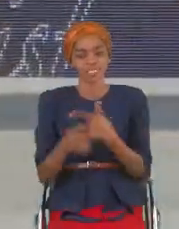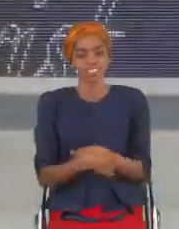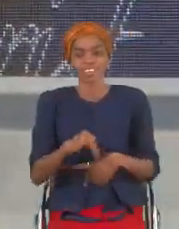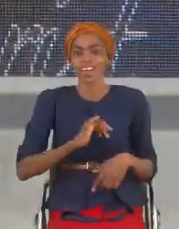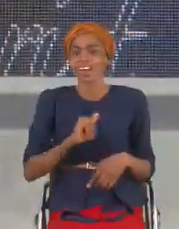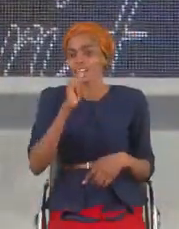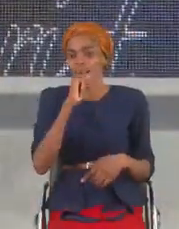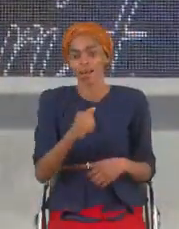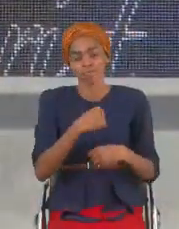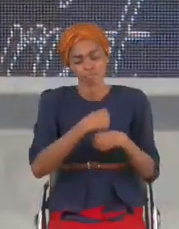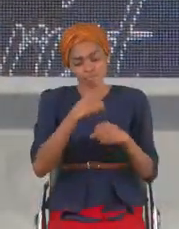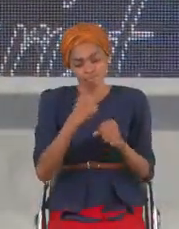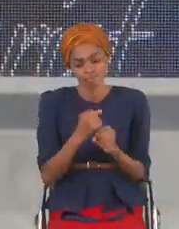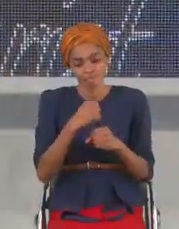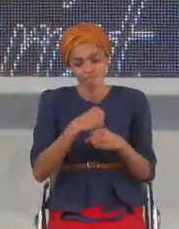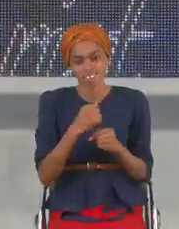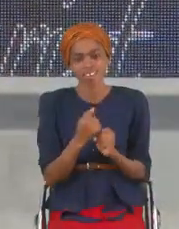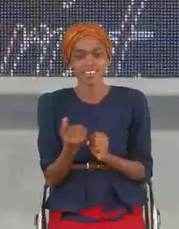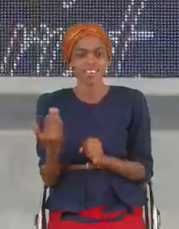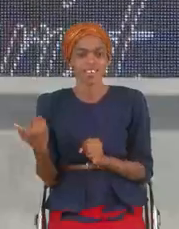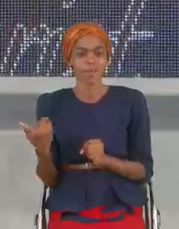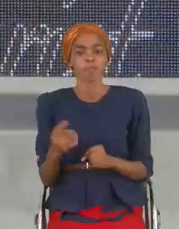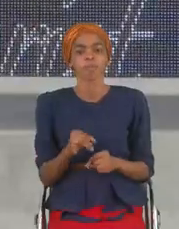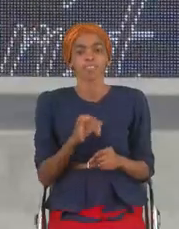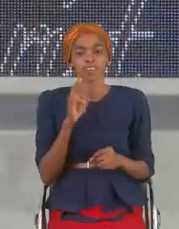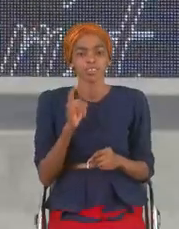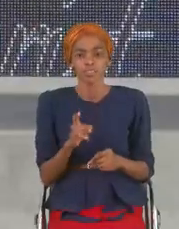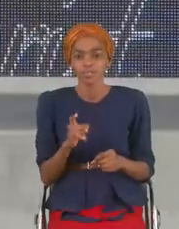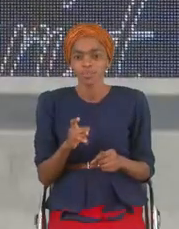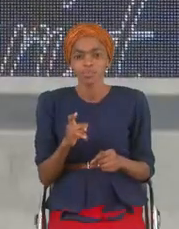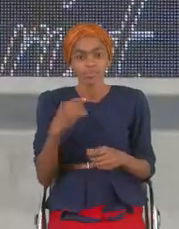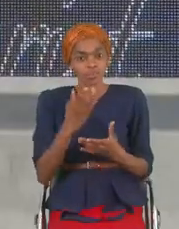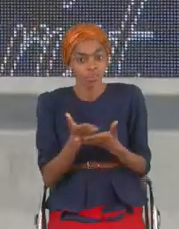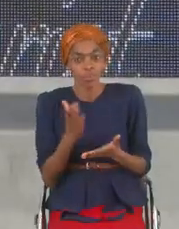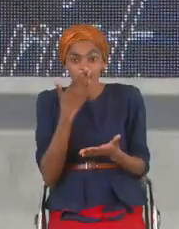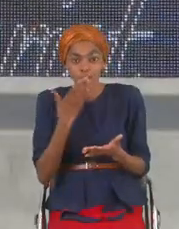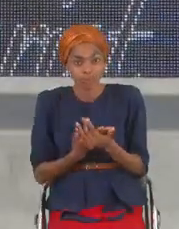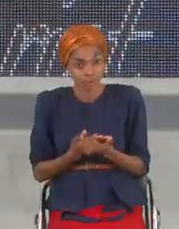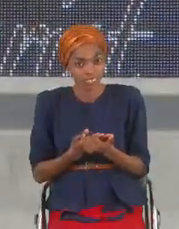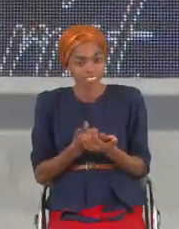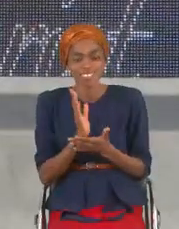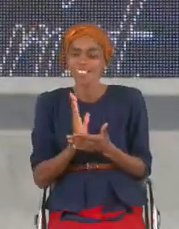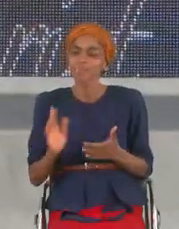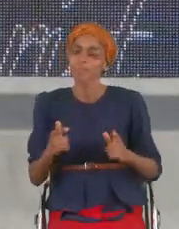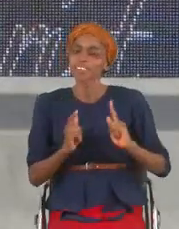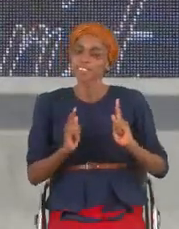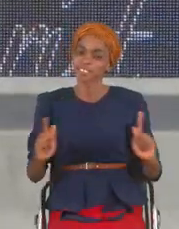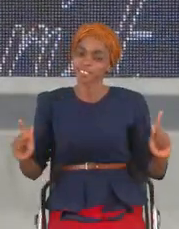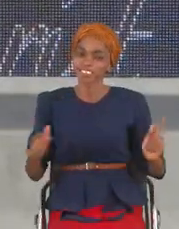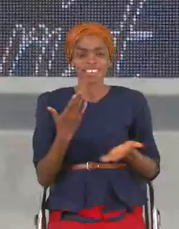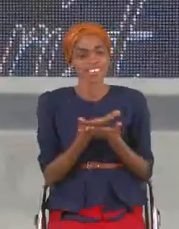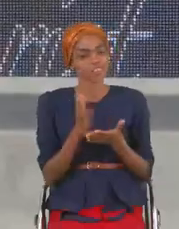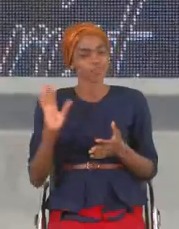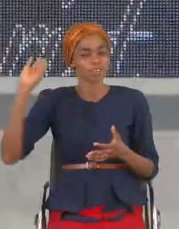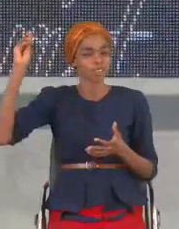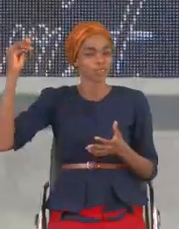I am made. He'll make something good, something great, something